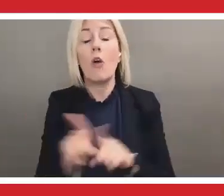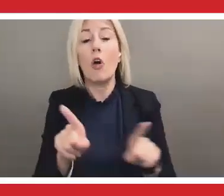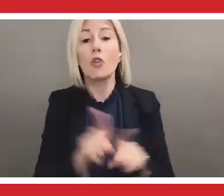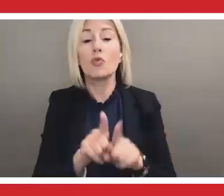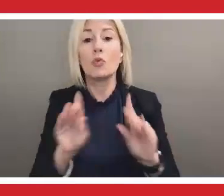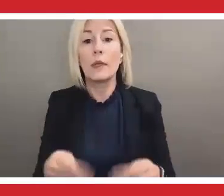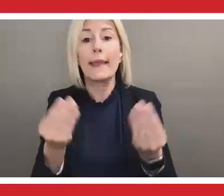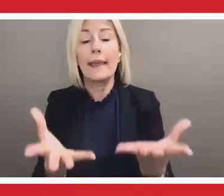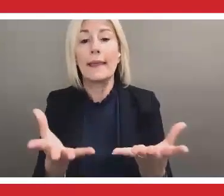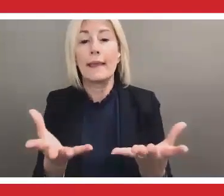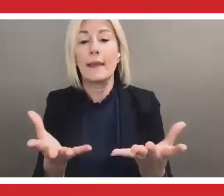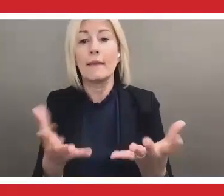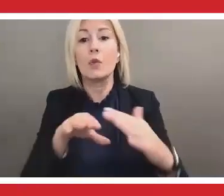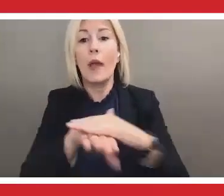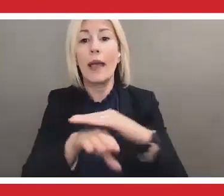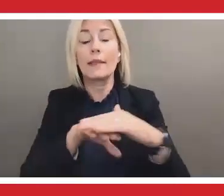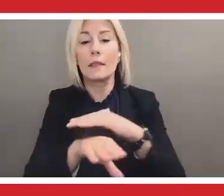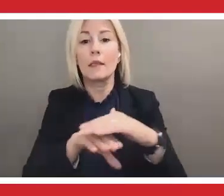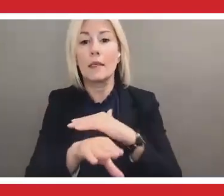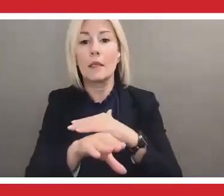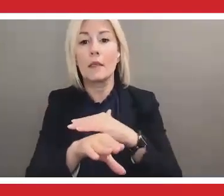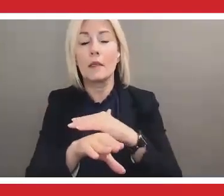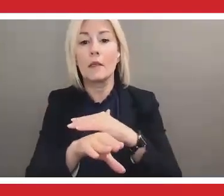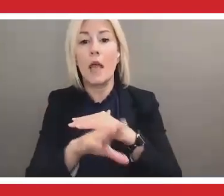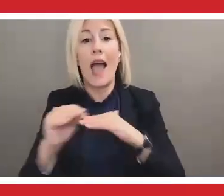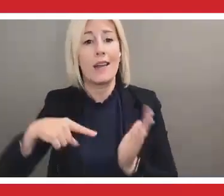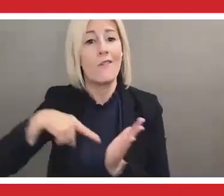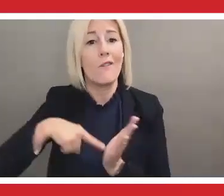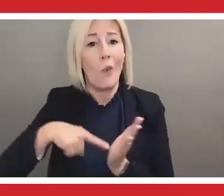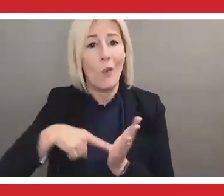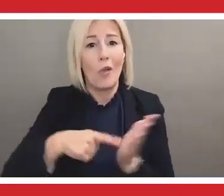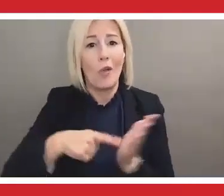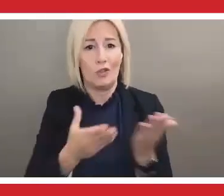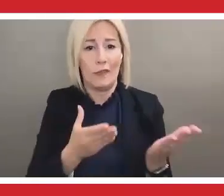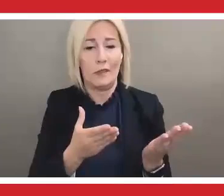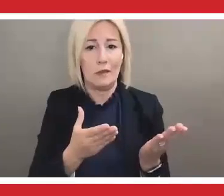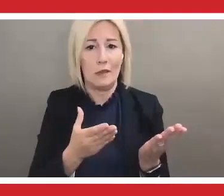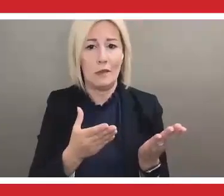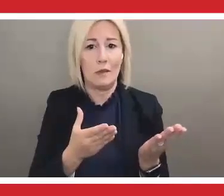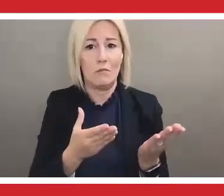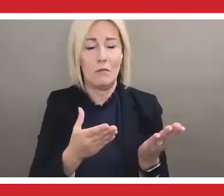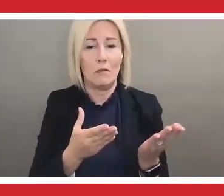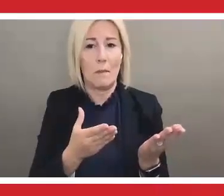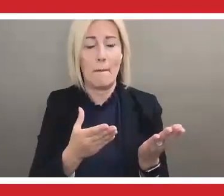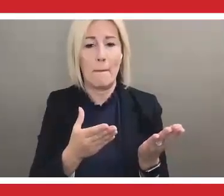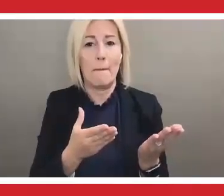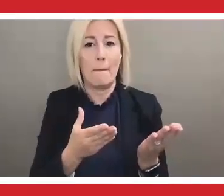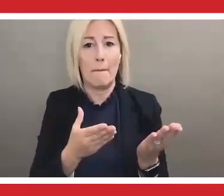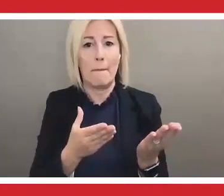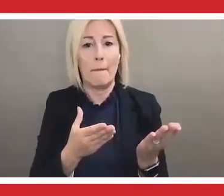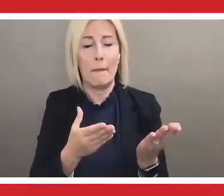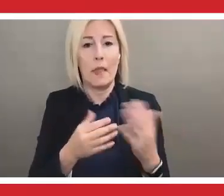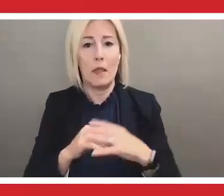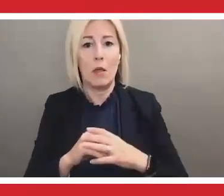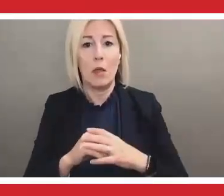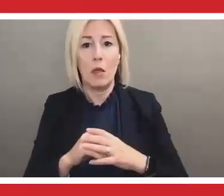the accessibility and the affordability of the services. Otherwise, will be a big